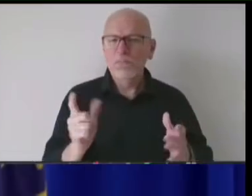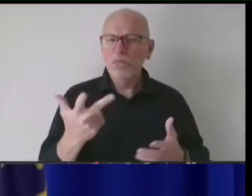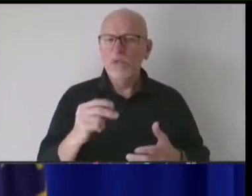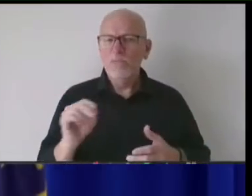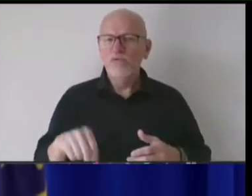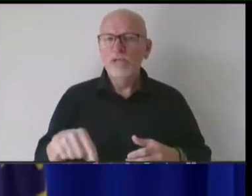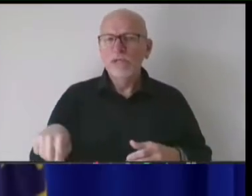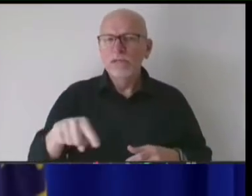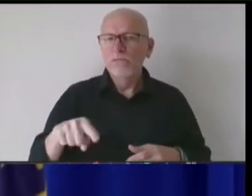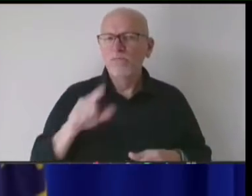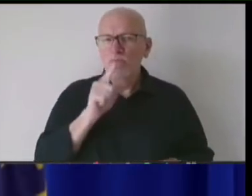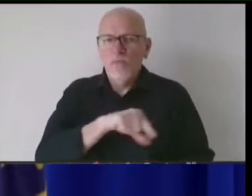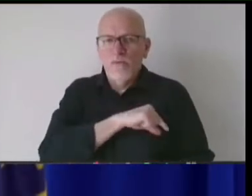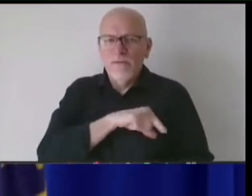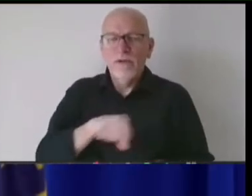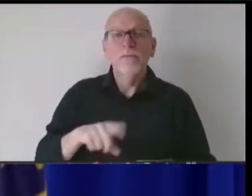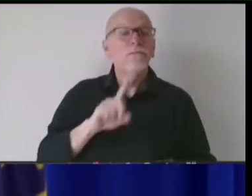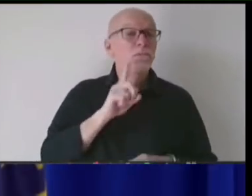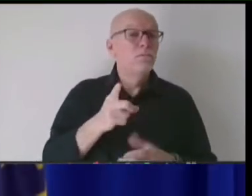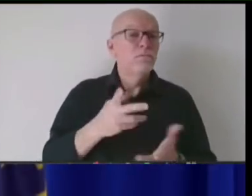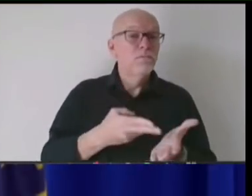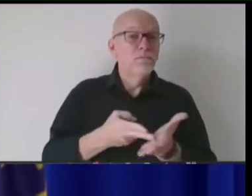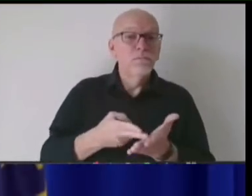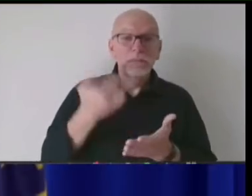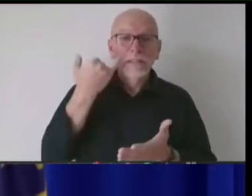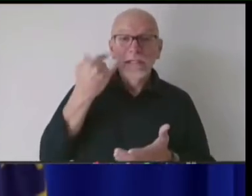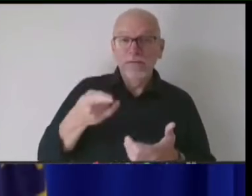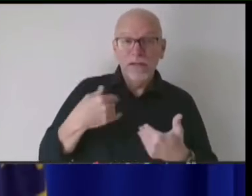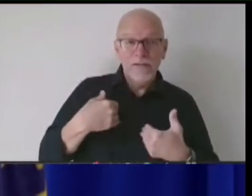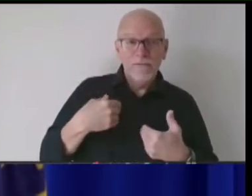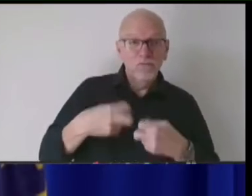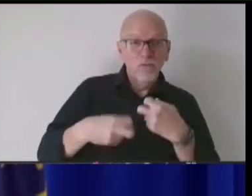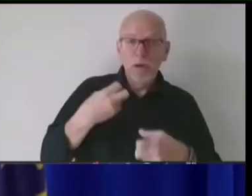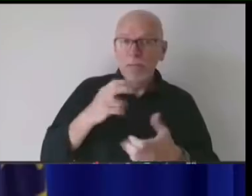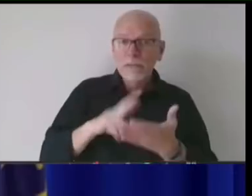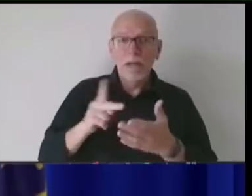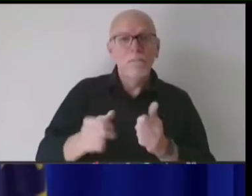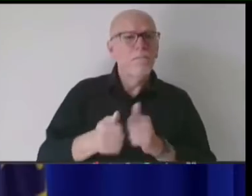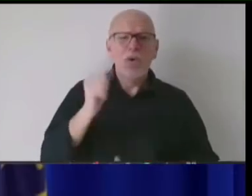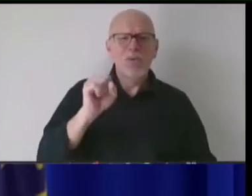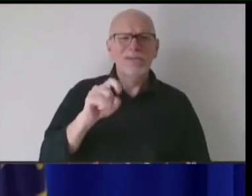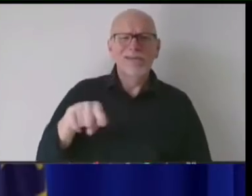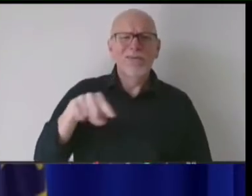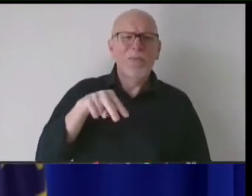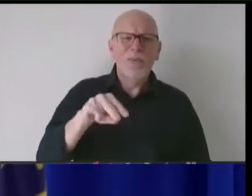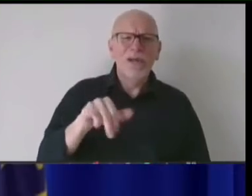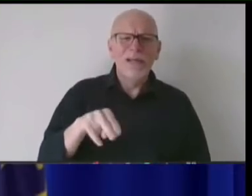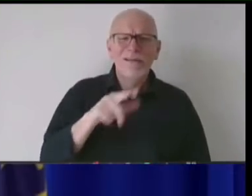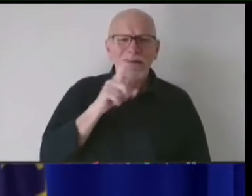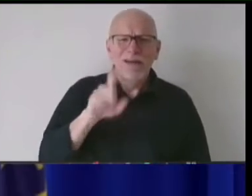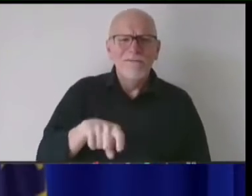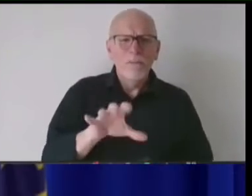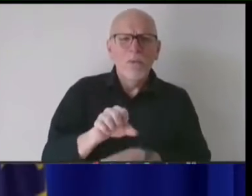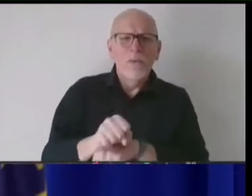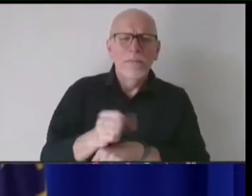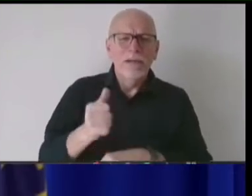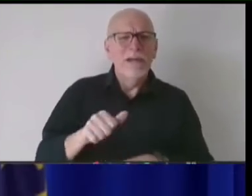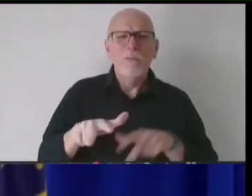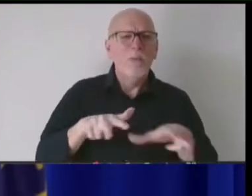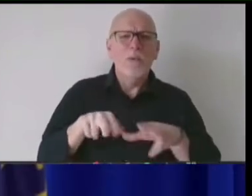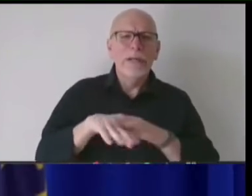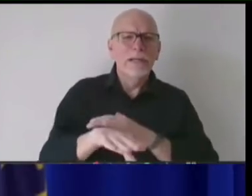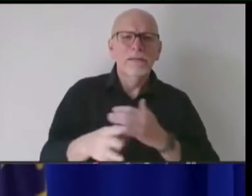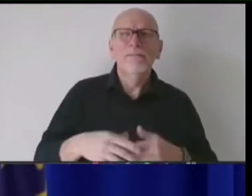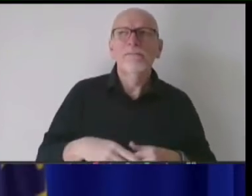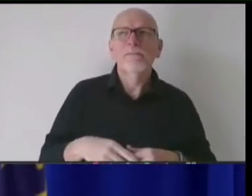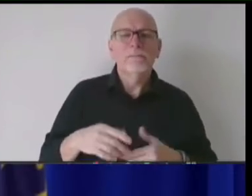for it. Honestly, if they're having trouble, most of our sites are walk-in. They shouldn't have to come up with an appointment. I